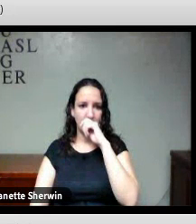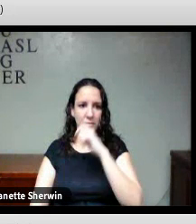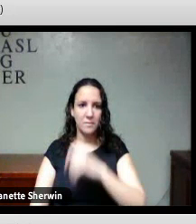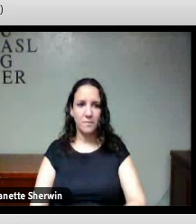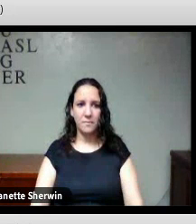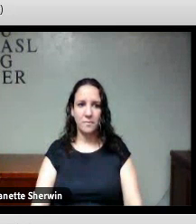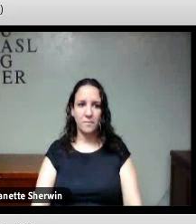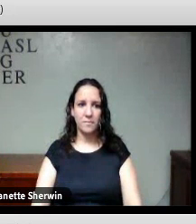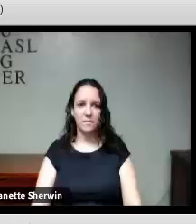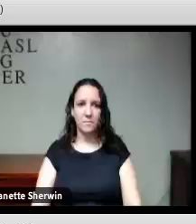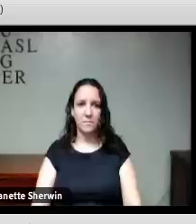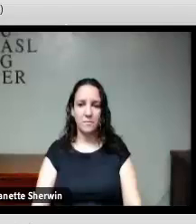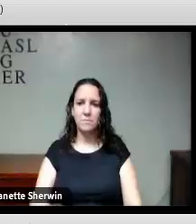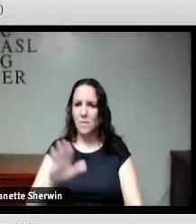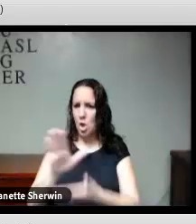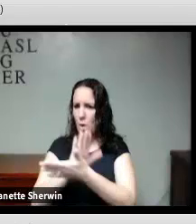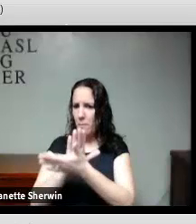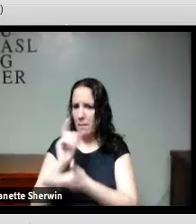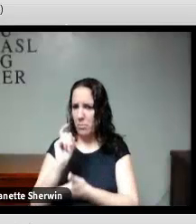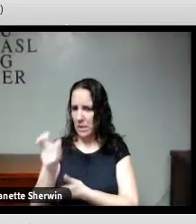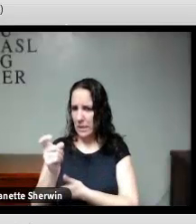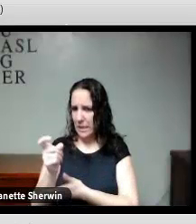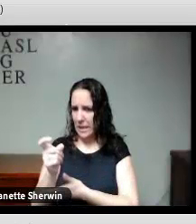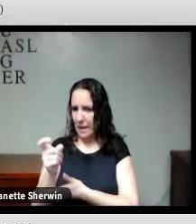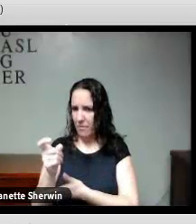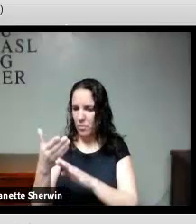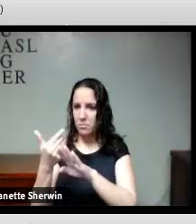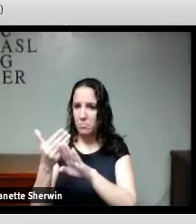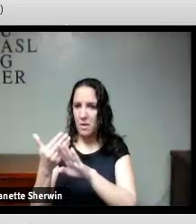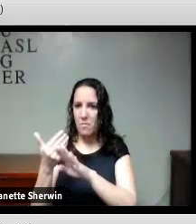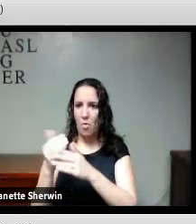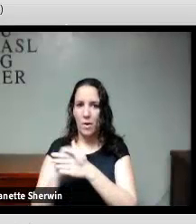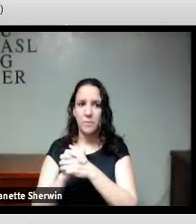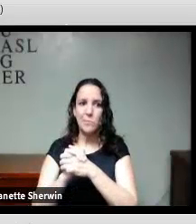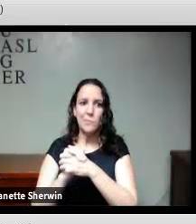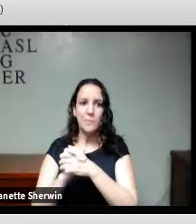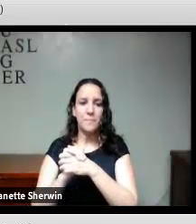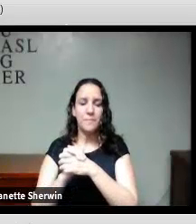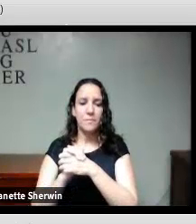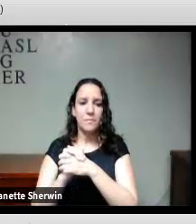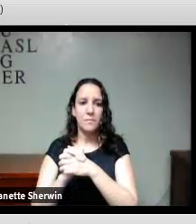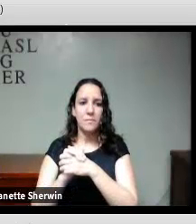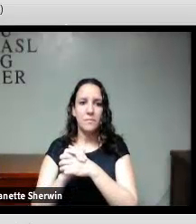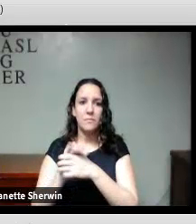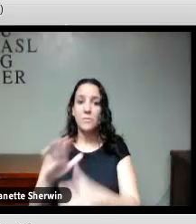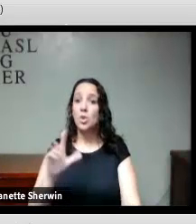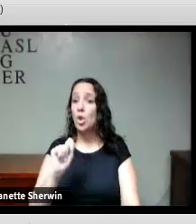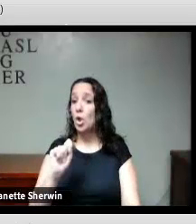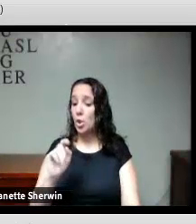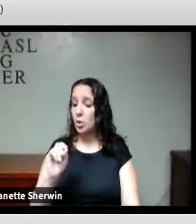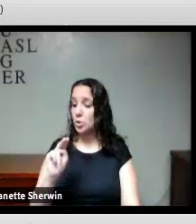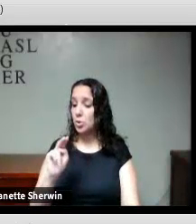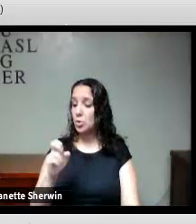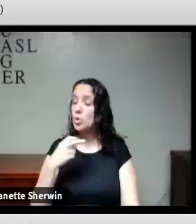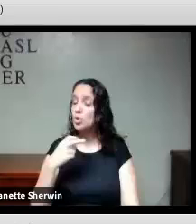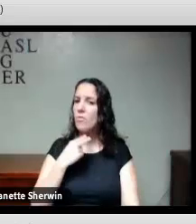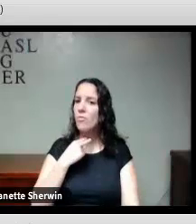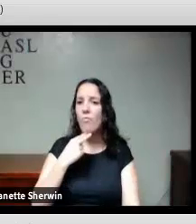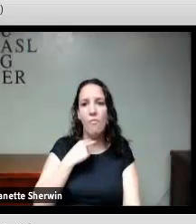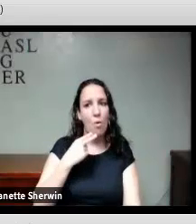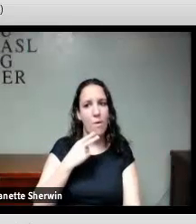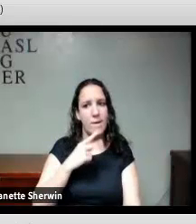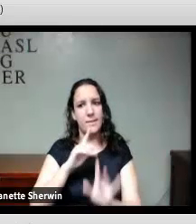your handouts, of course, that you had in the link that was sent to you to sign on today. Your tone of voice becomes crucial